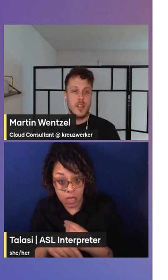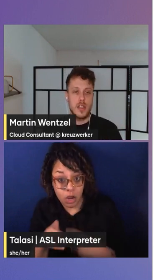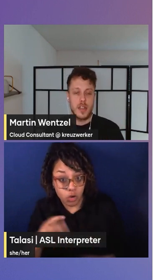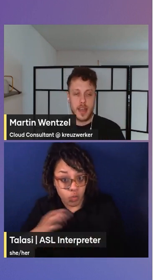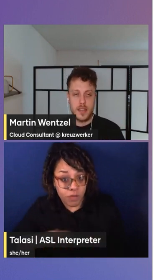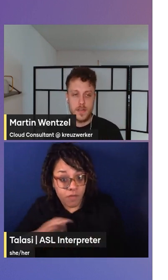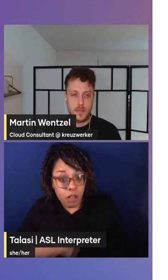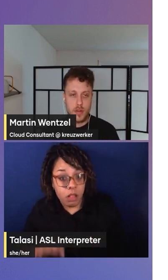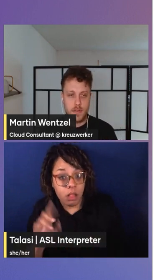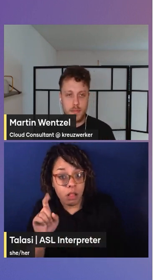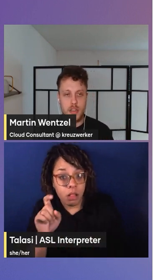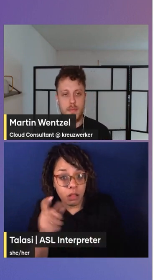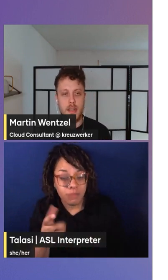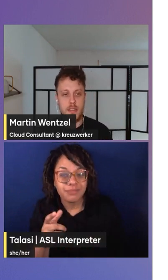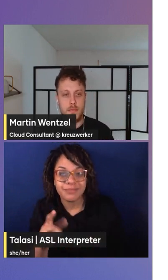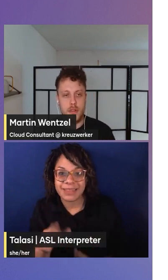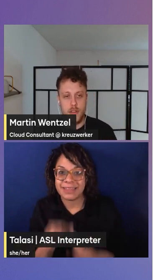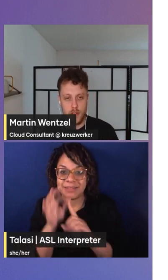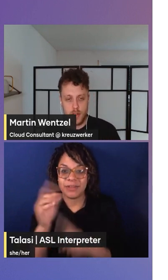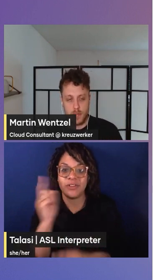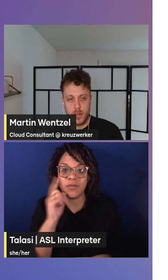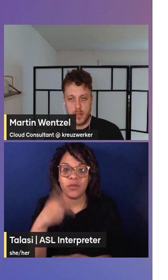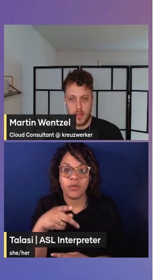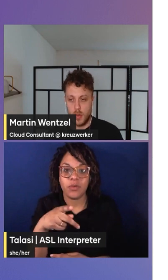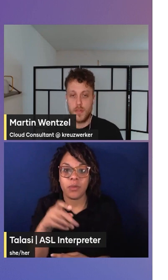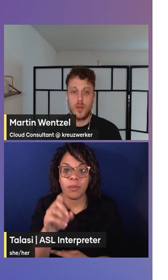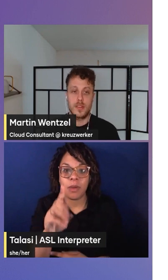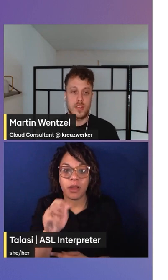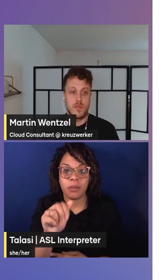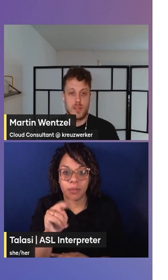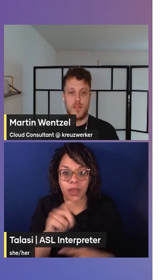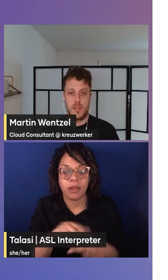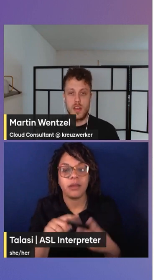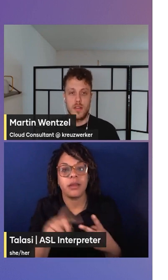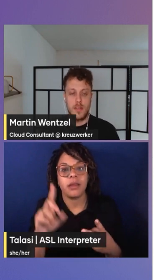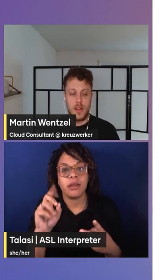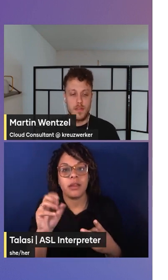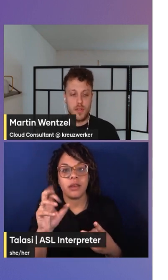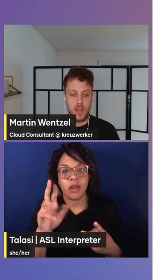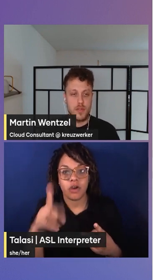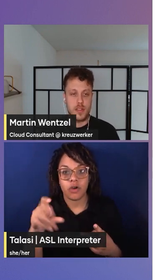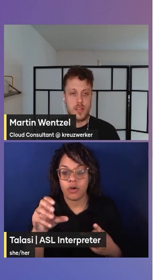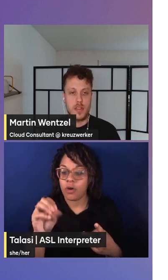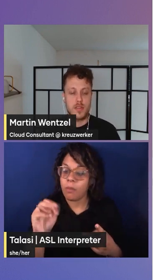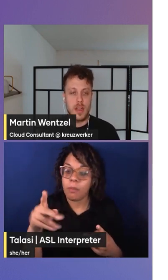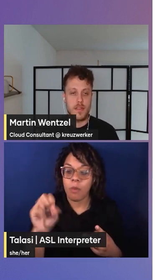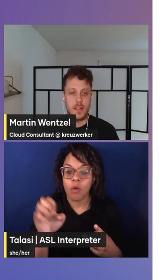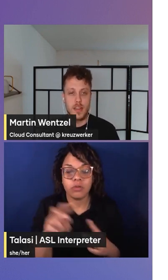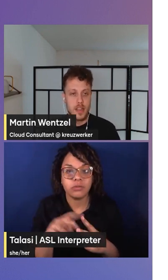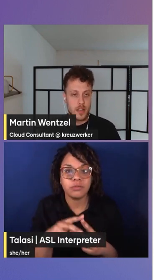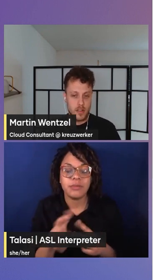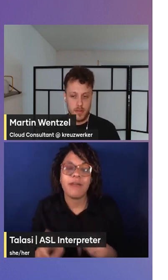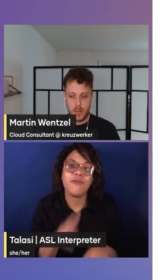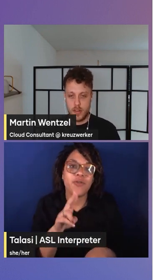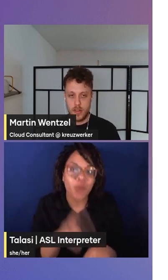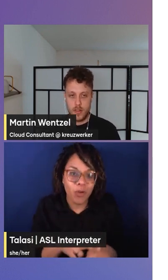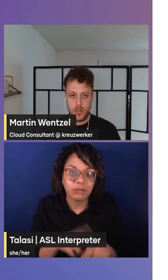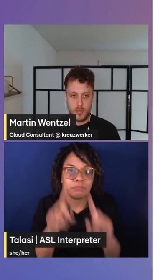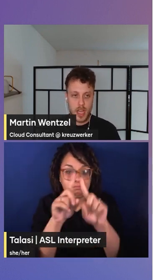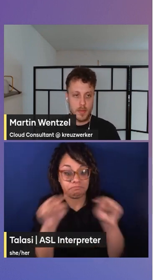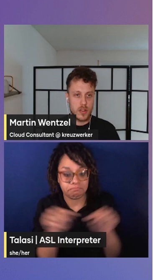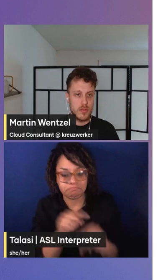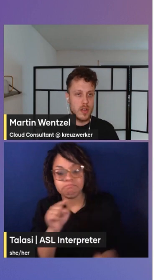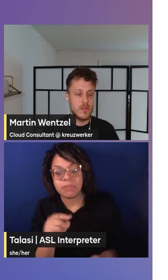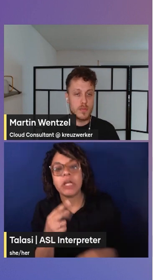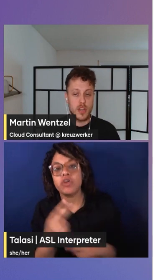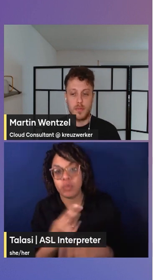especially in the case of support for Podman, support for Docker Compose, of course, it's useful for the users to have that, to